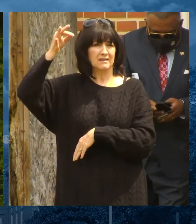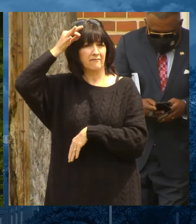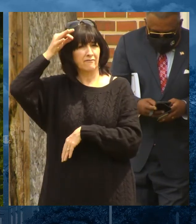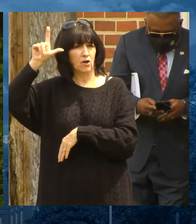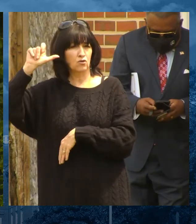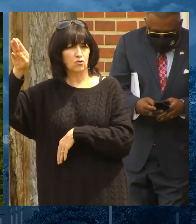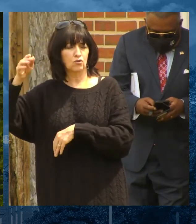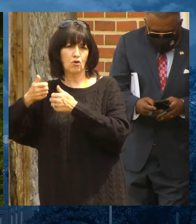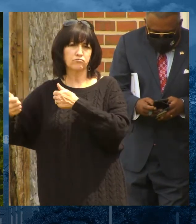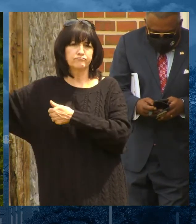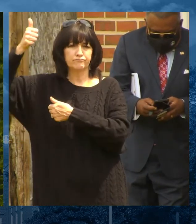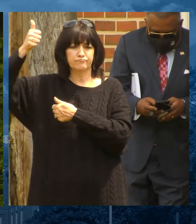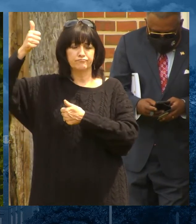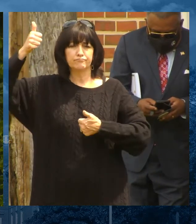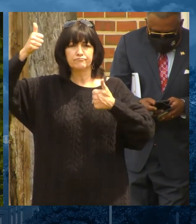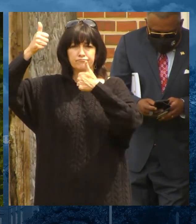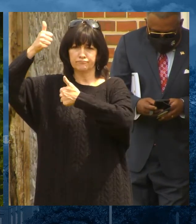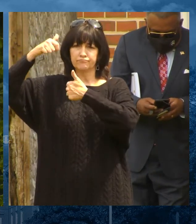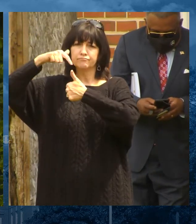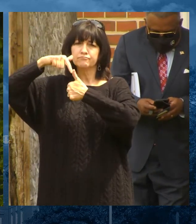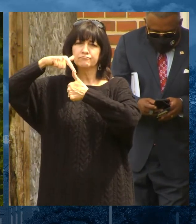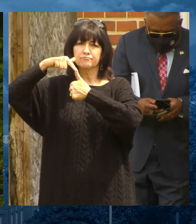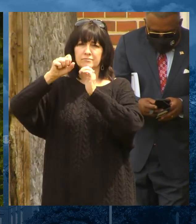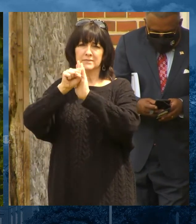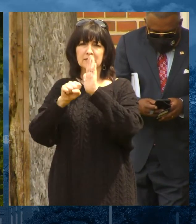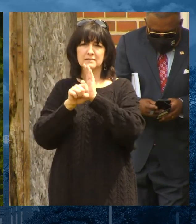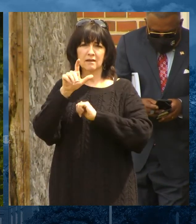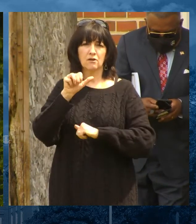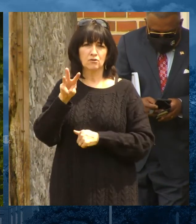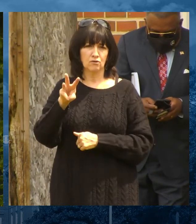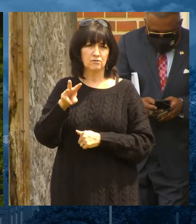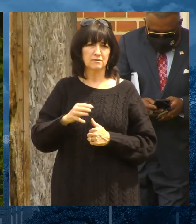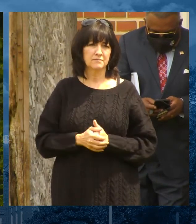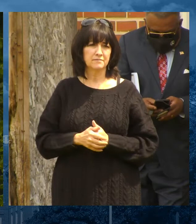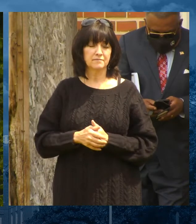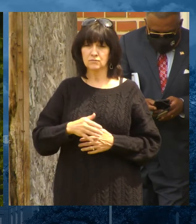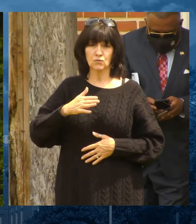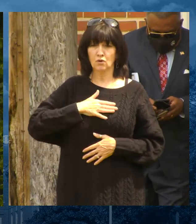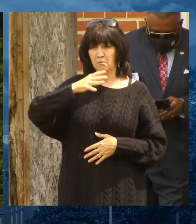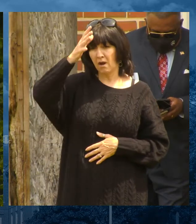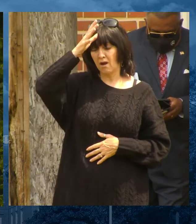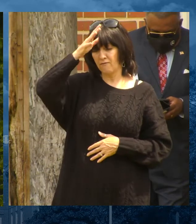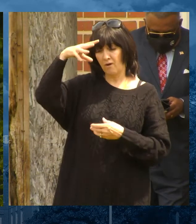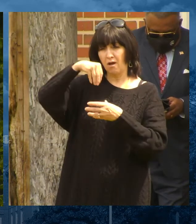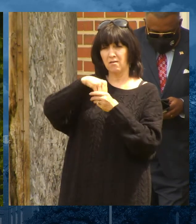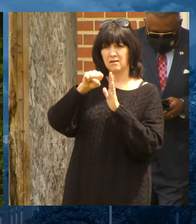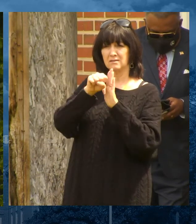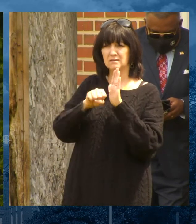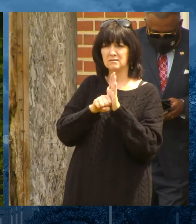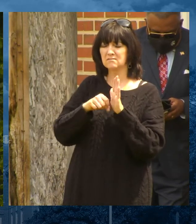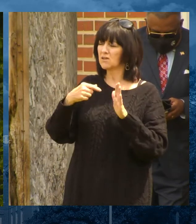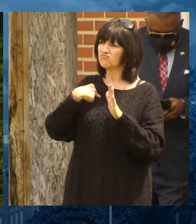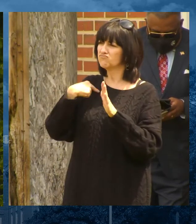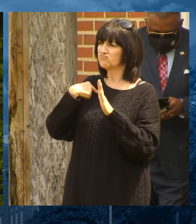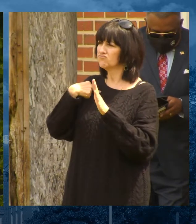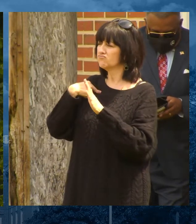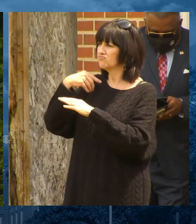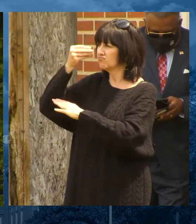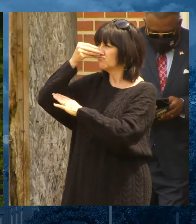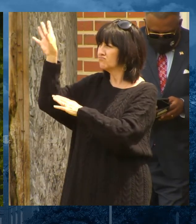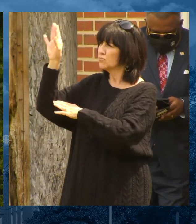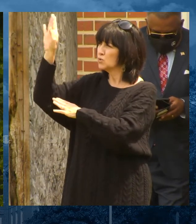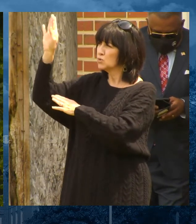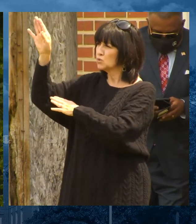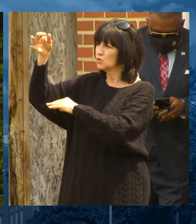to the state laws. So my father was not able to say to the United States Supreme Court, I overrule your decision in Plessy